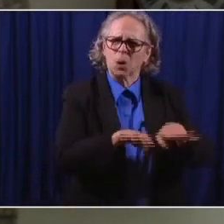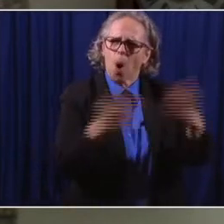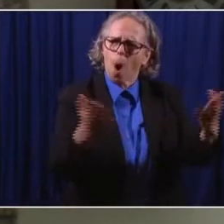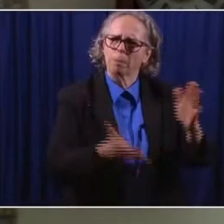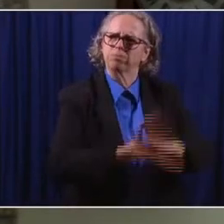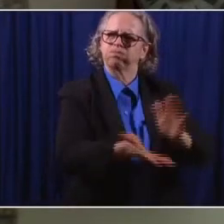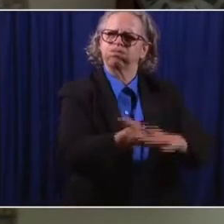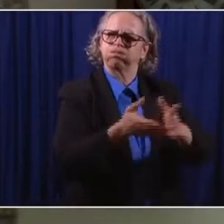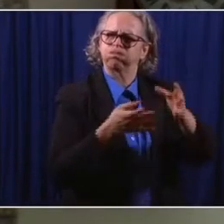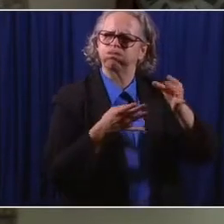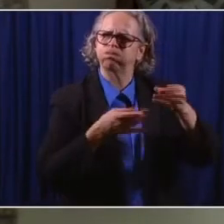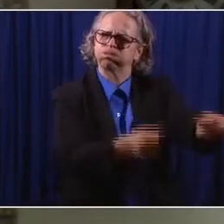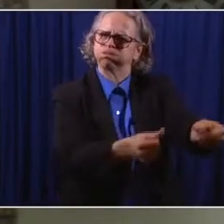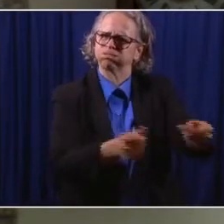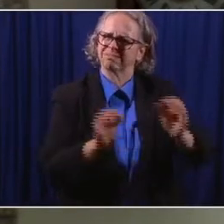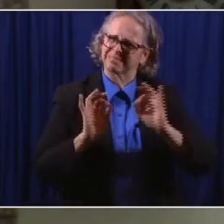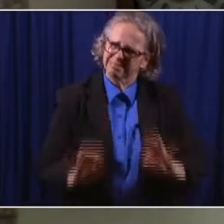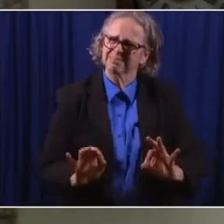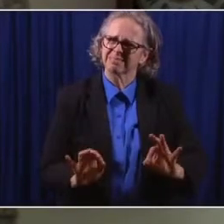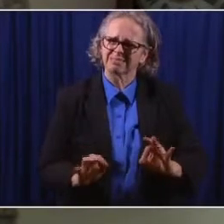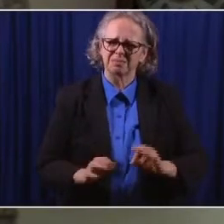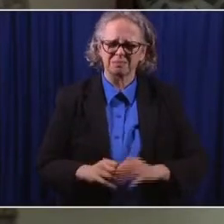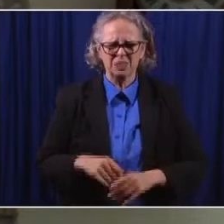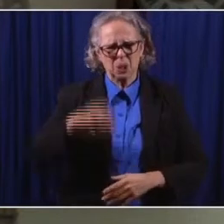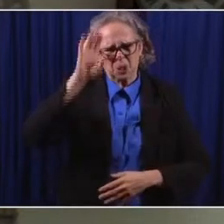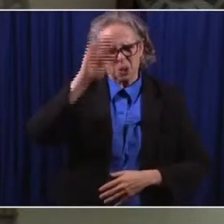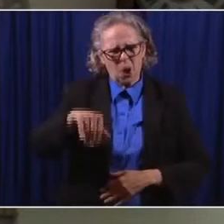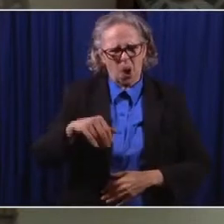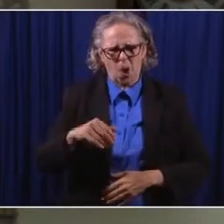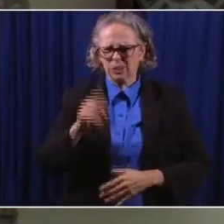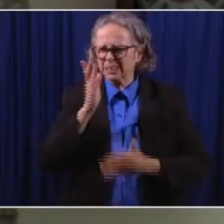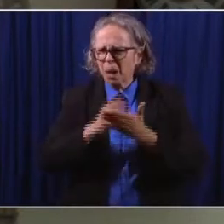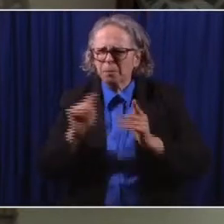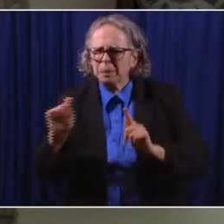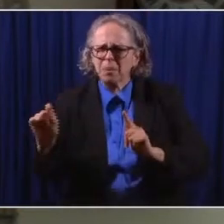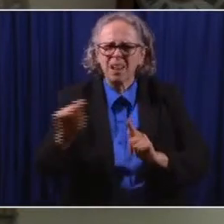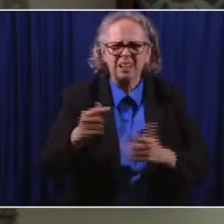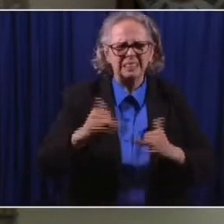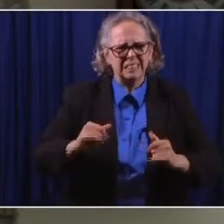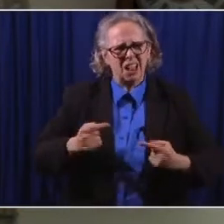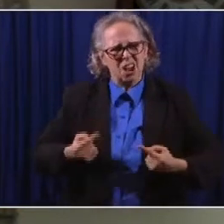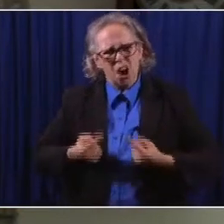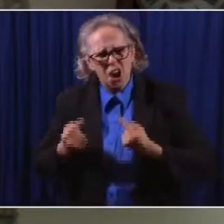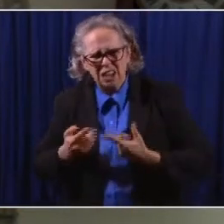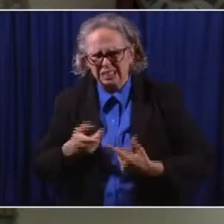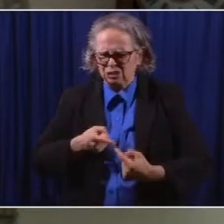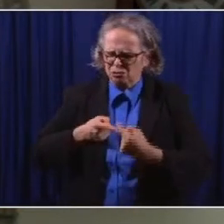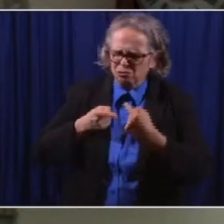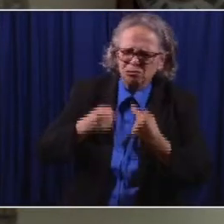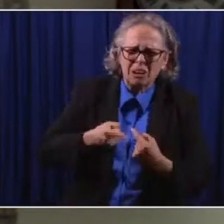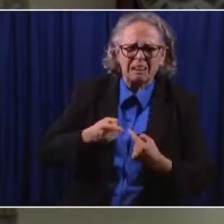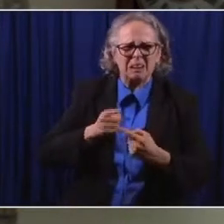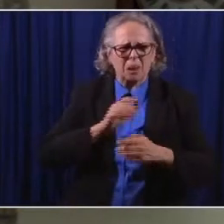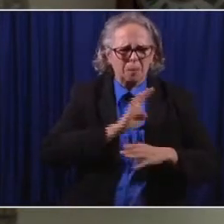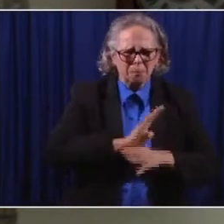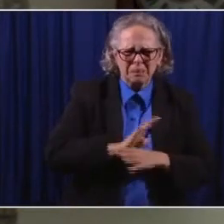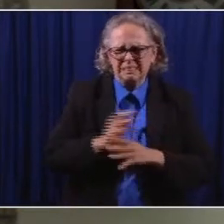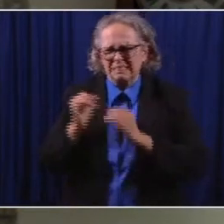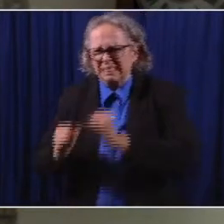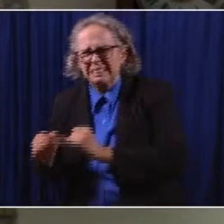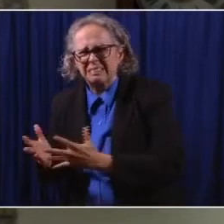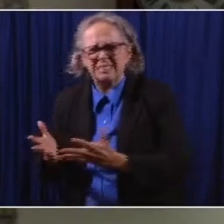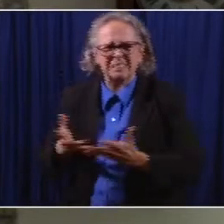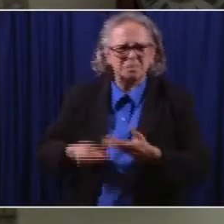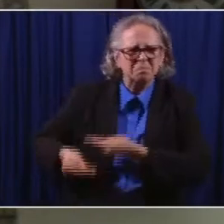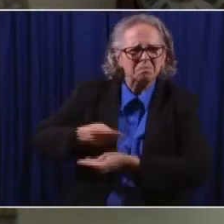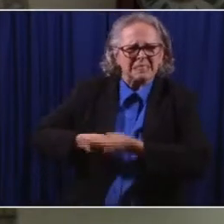understand that there are still people who are hurting and who are not where they should be